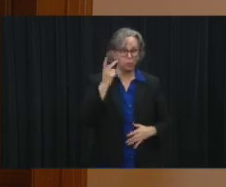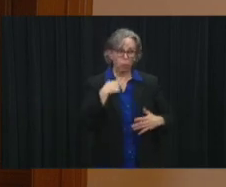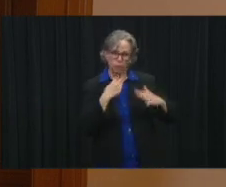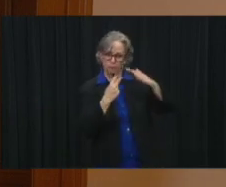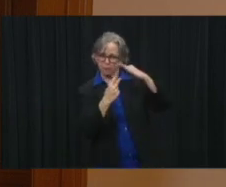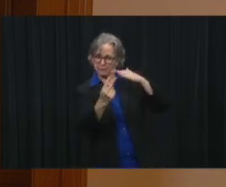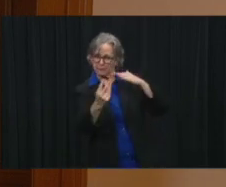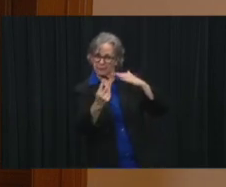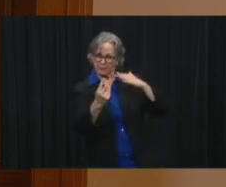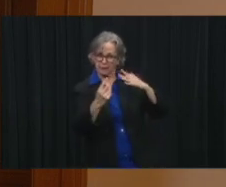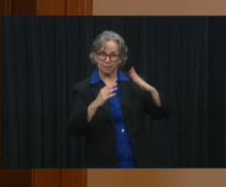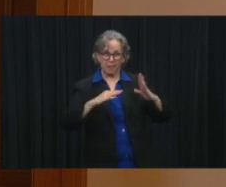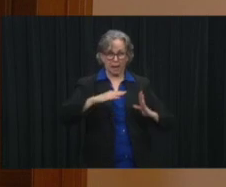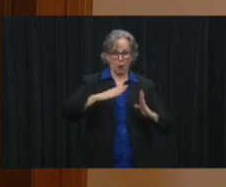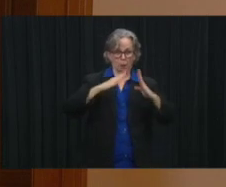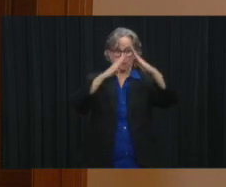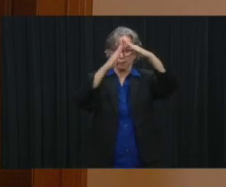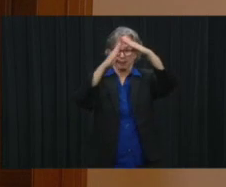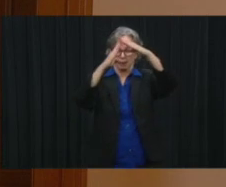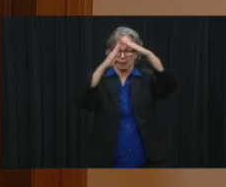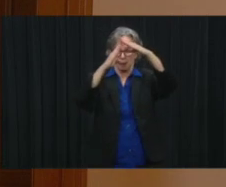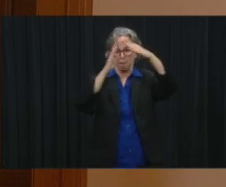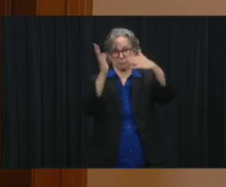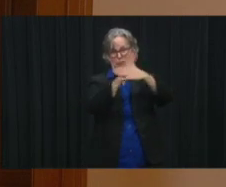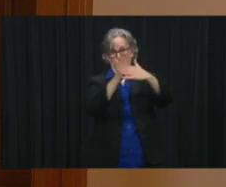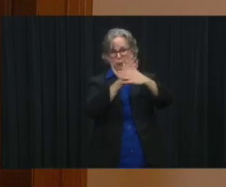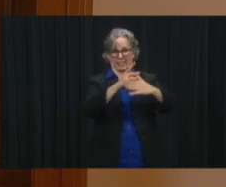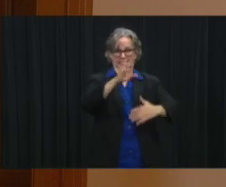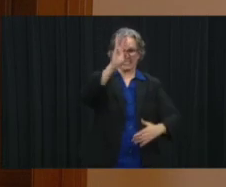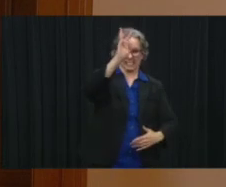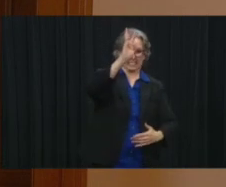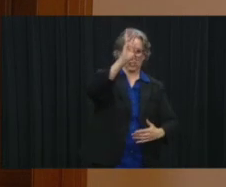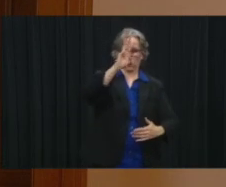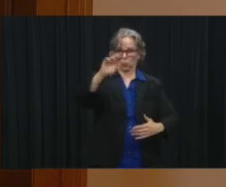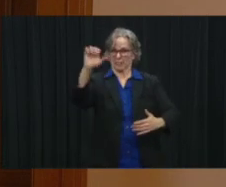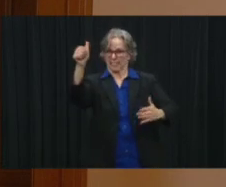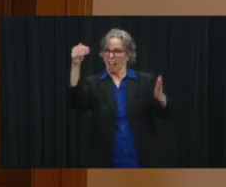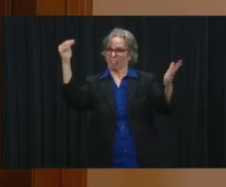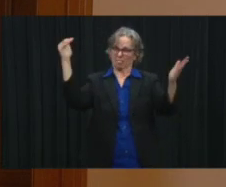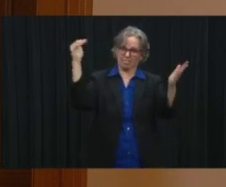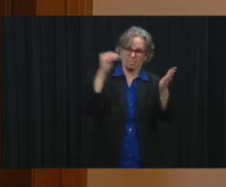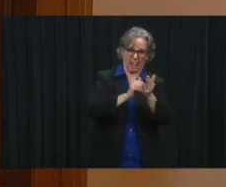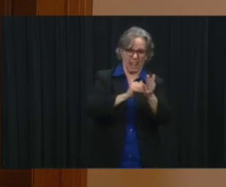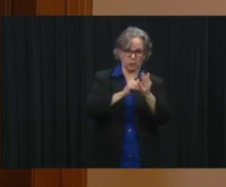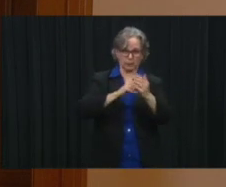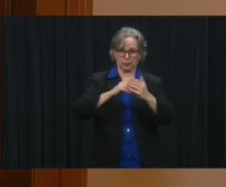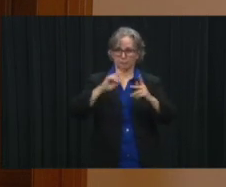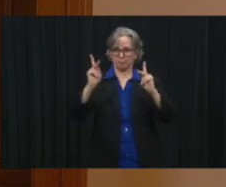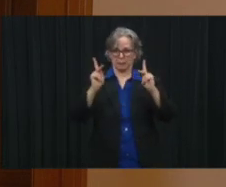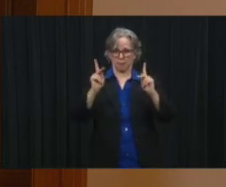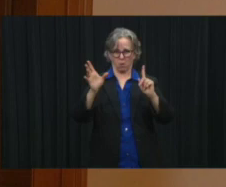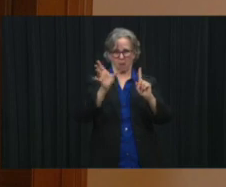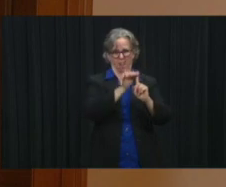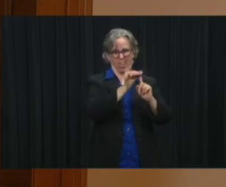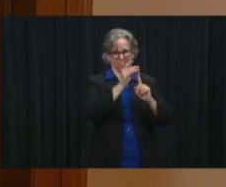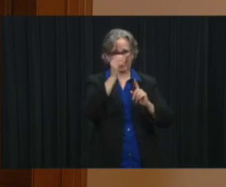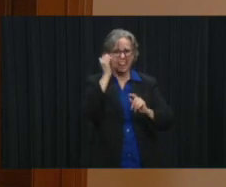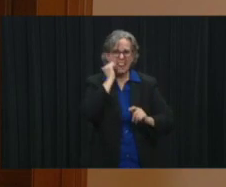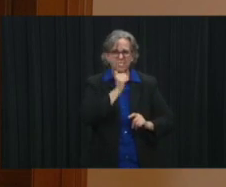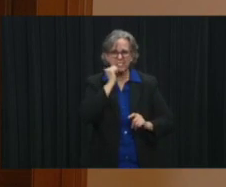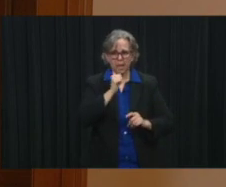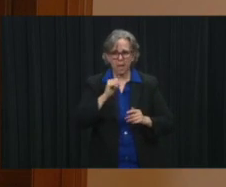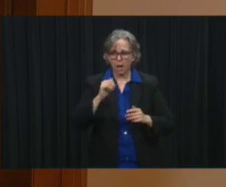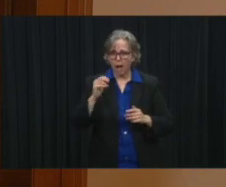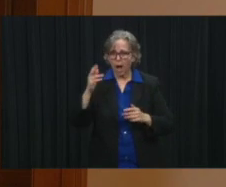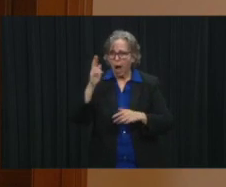peak, you could fill the ICUs in 3 days. You could fill hospitals in a week. And so what we are building out